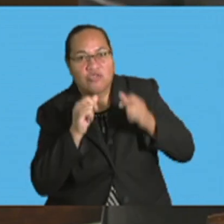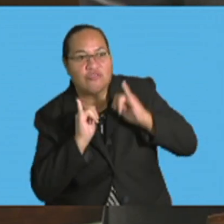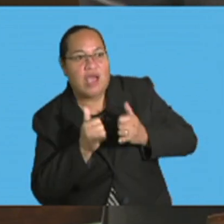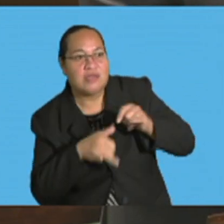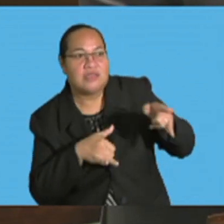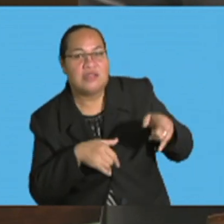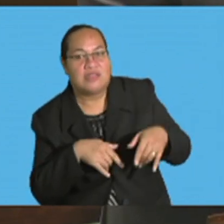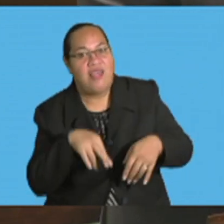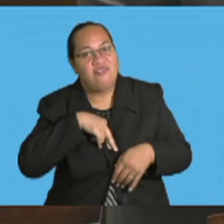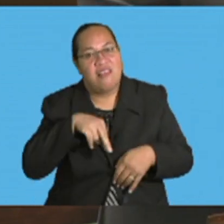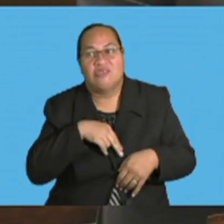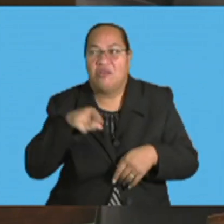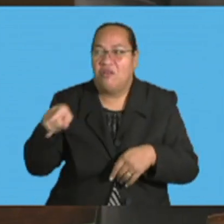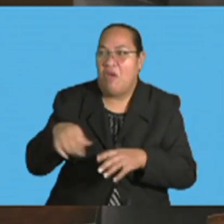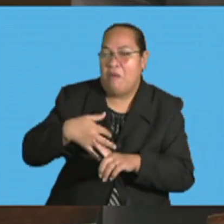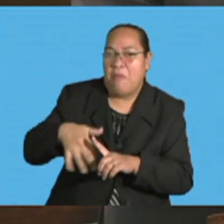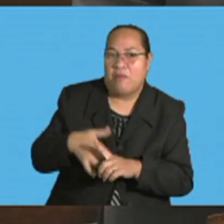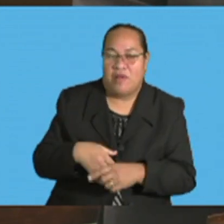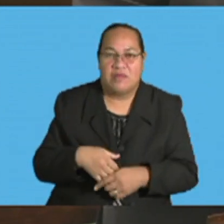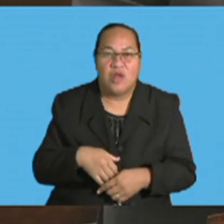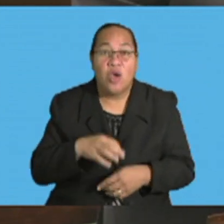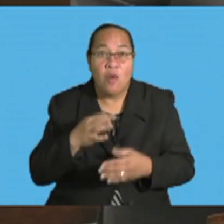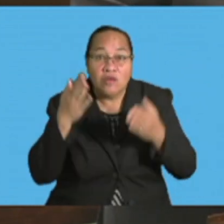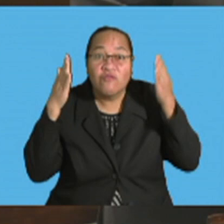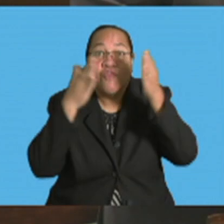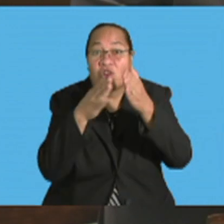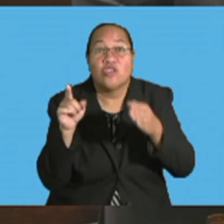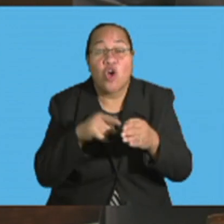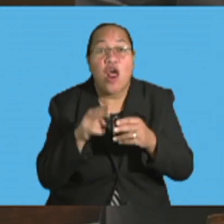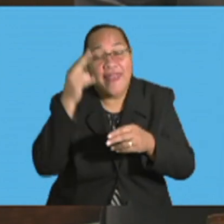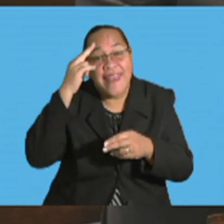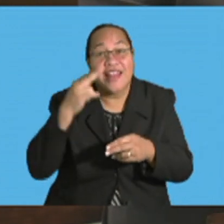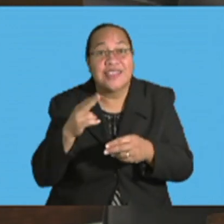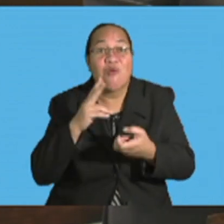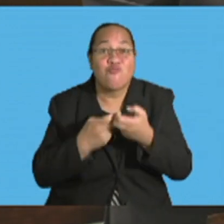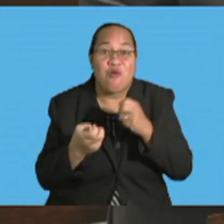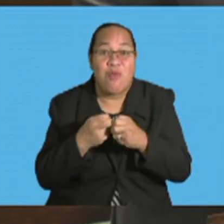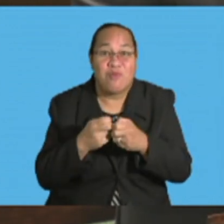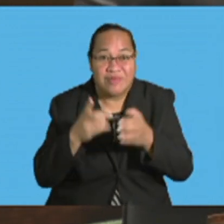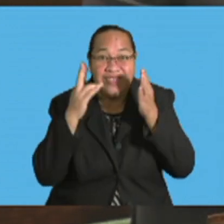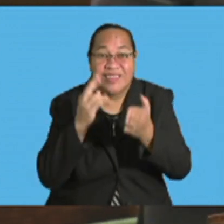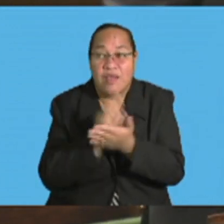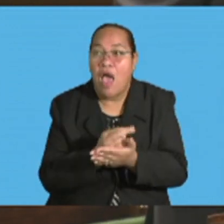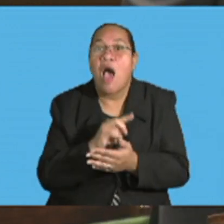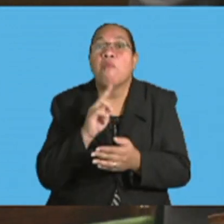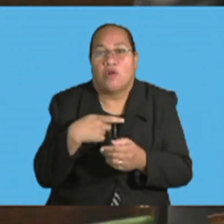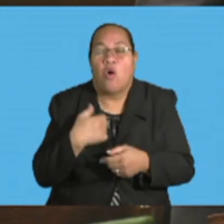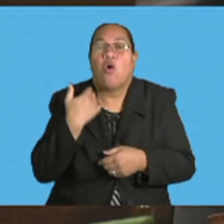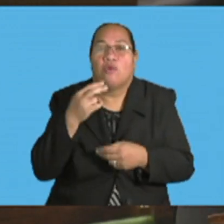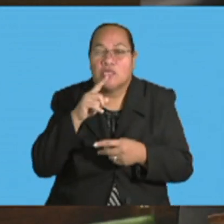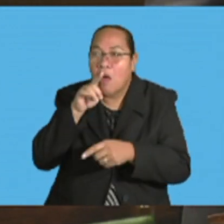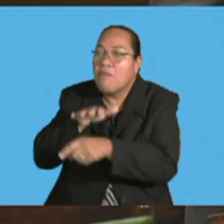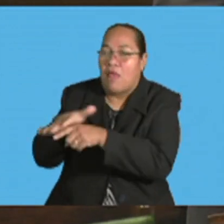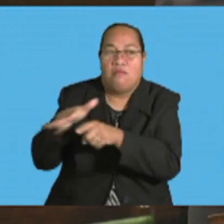don't see national problems for what they are. Instead, we blame everything, even individual choices and actions, on